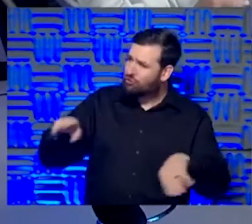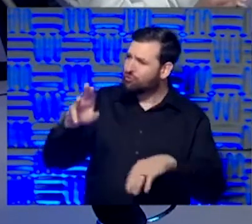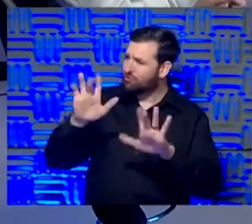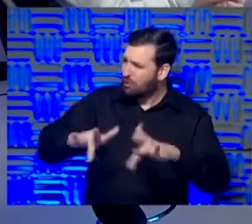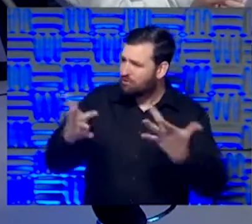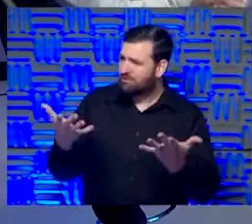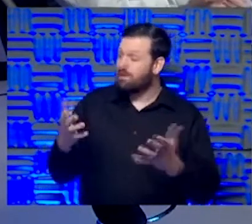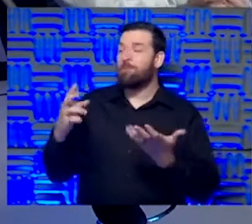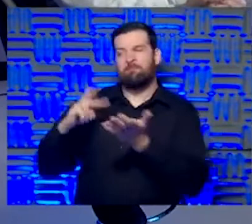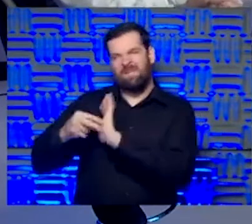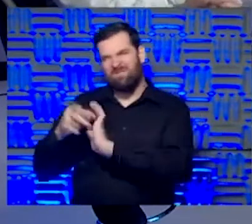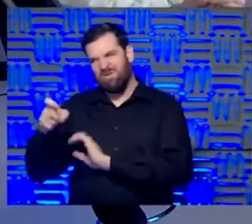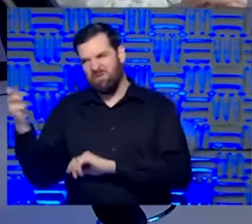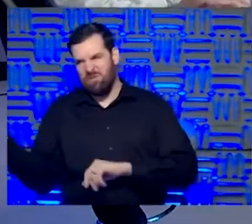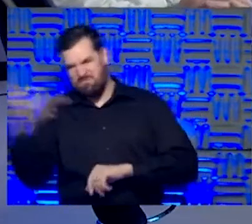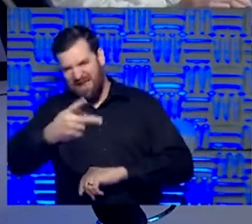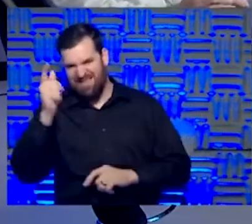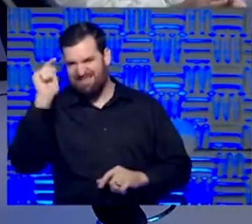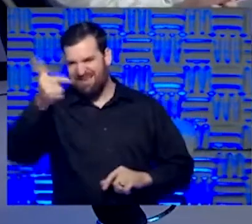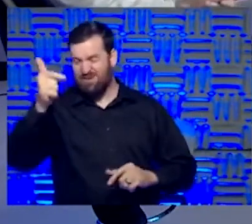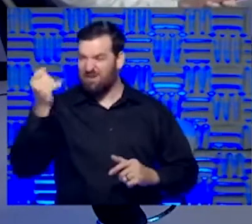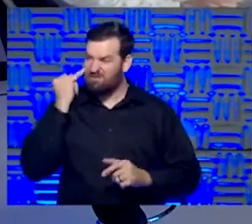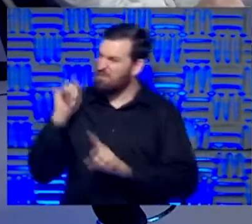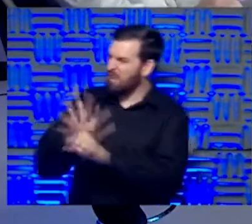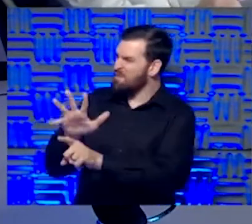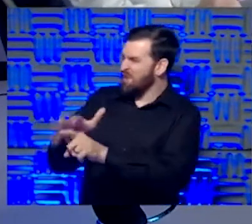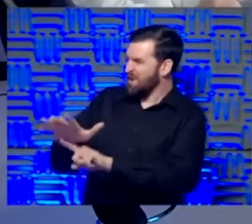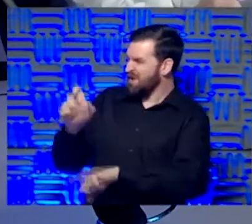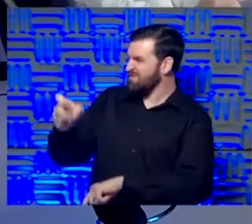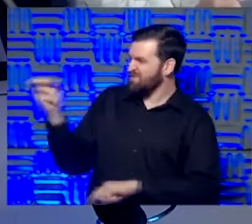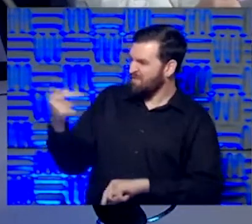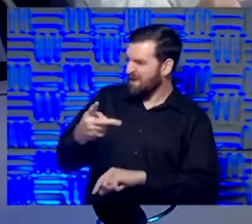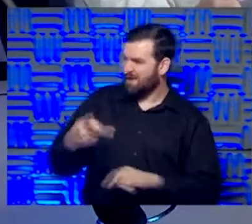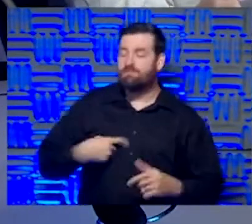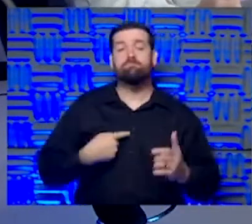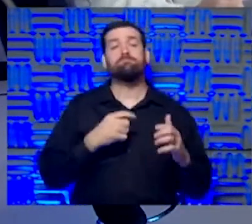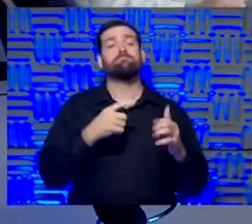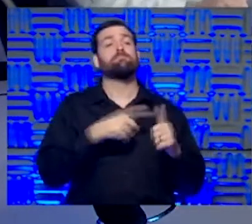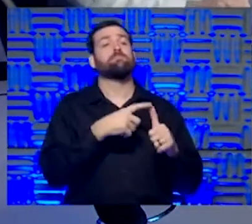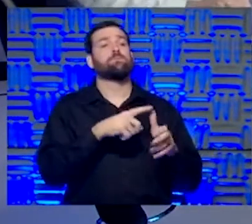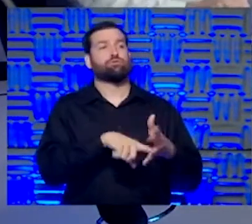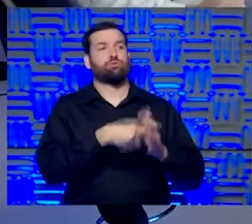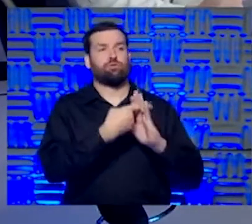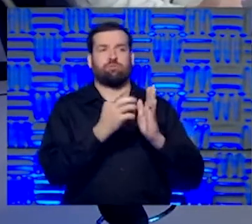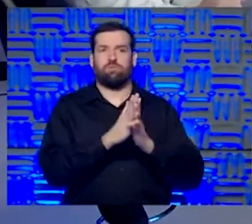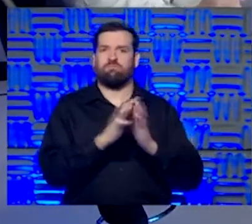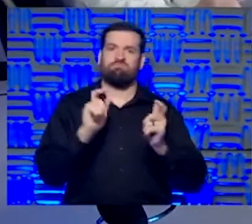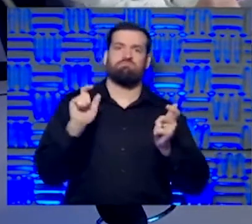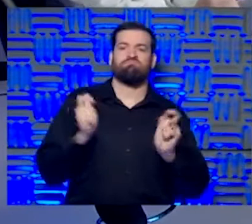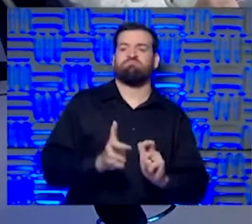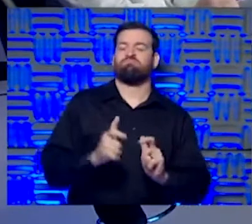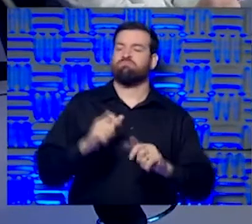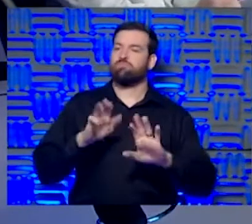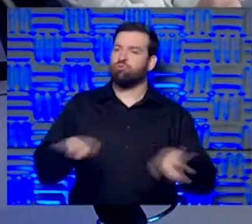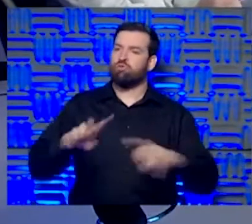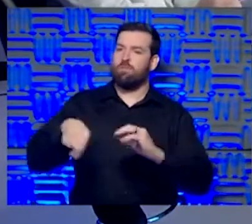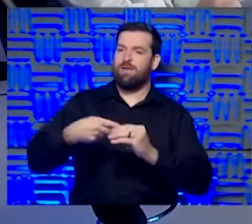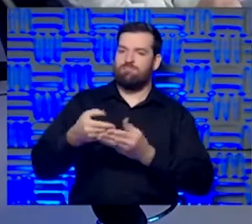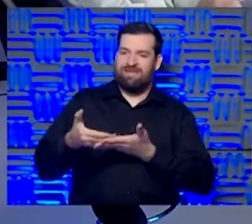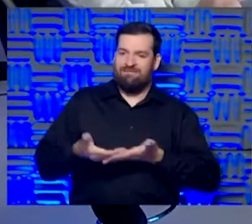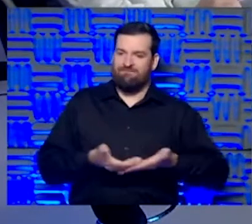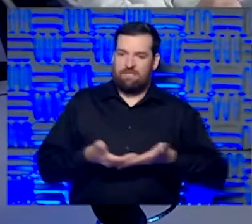to make a return visit, man. if you're popular, you have to come back. Let's start. I'll start with the smallest. Questions around